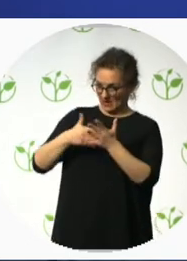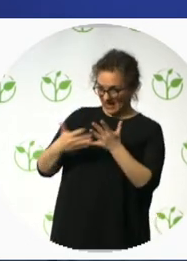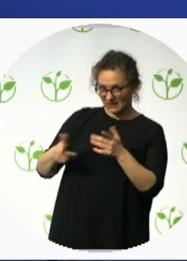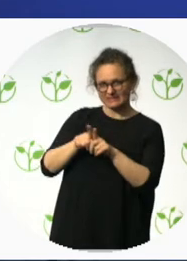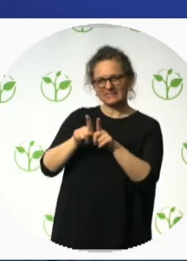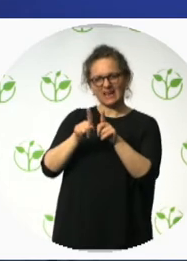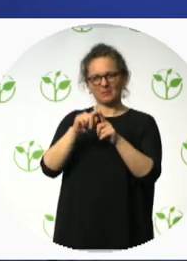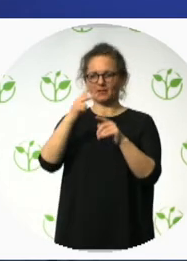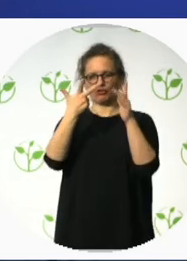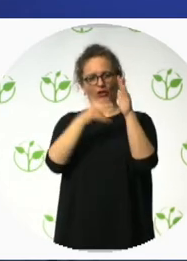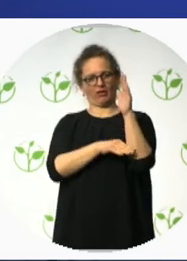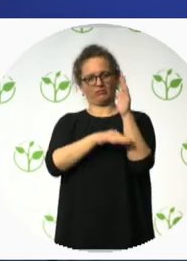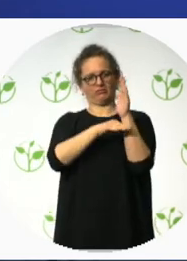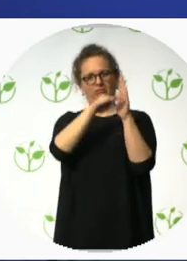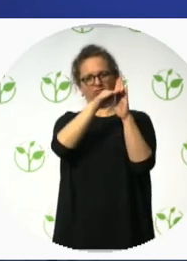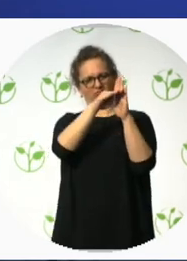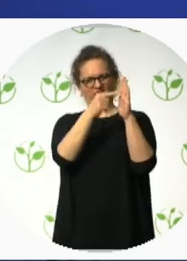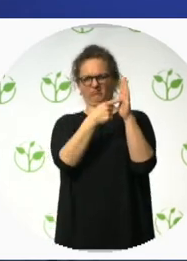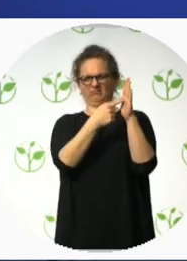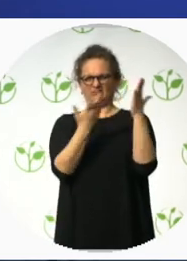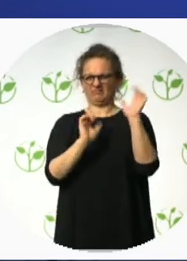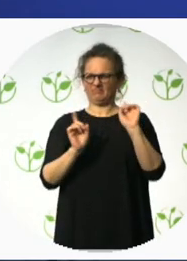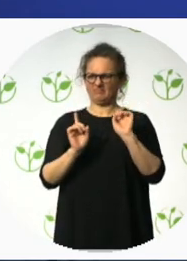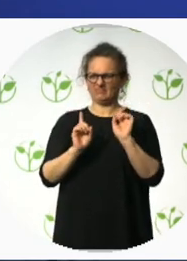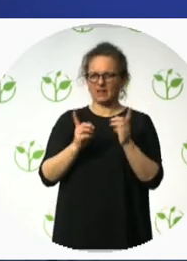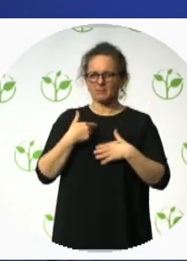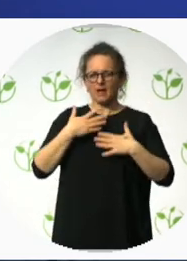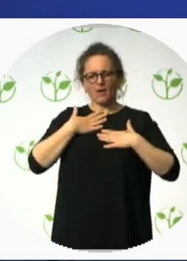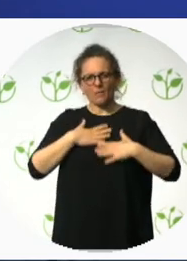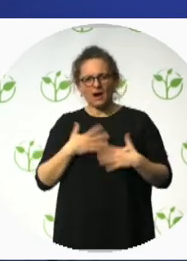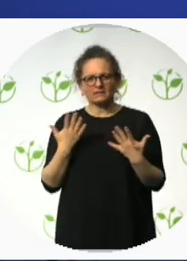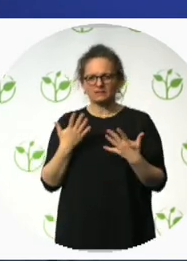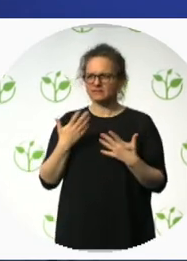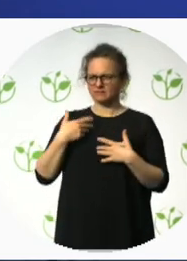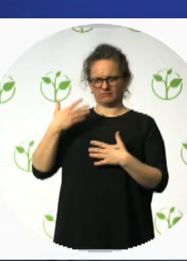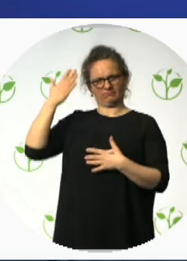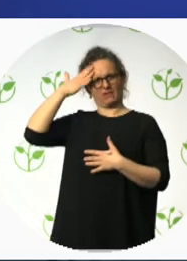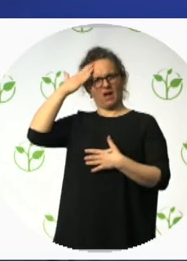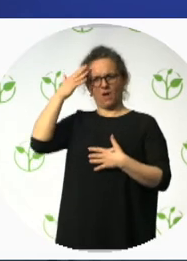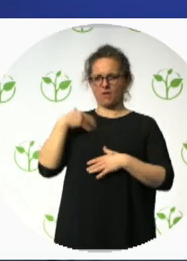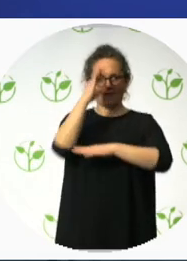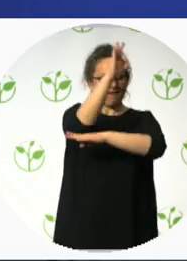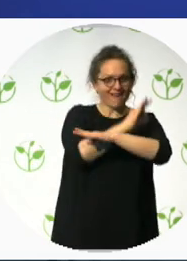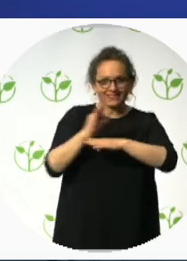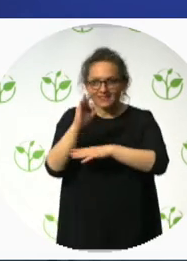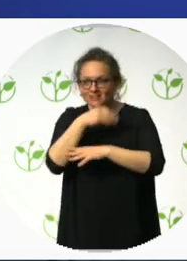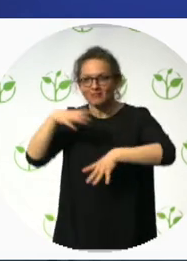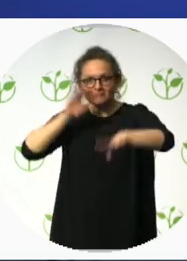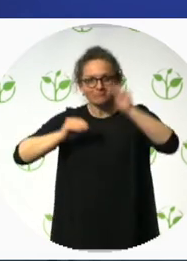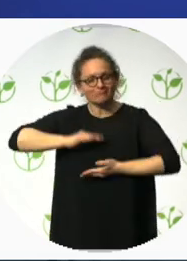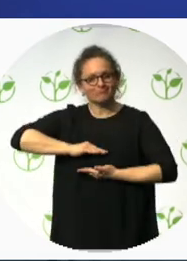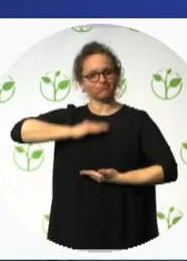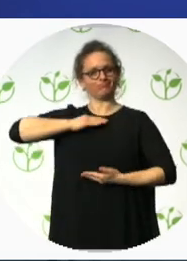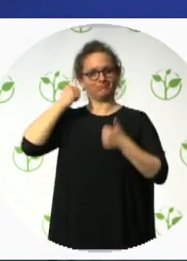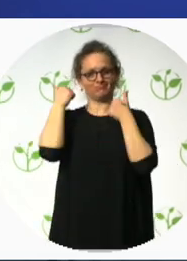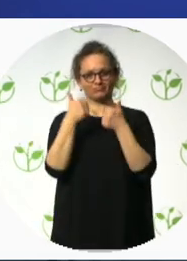an accountant, or if you are an architect, and you have continuing education,